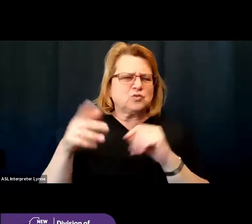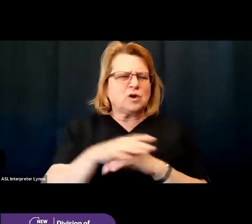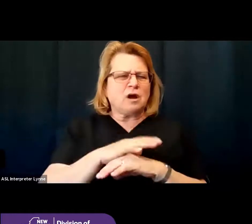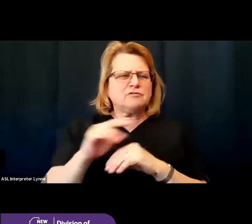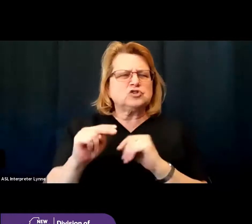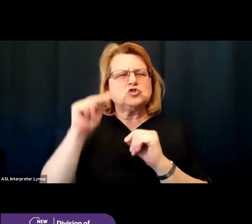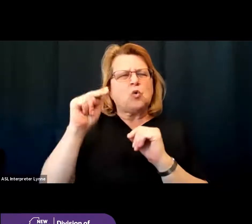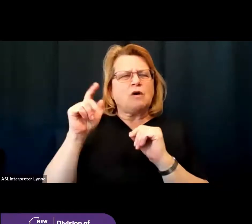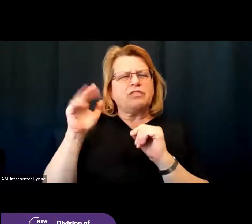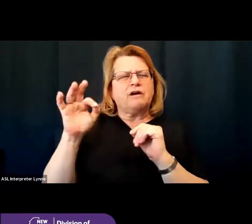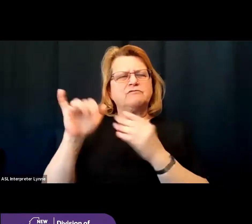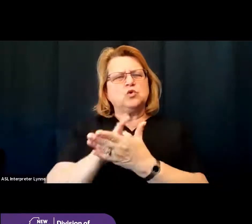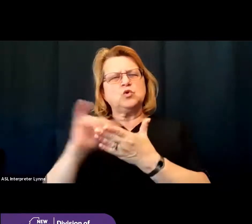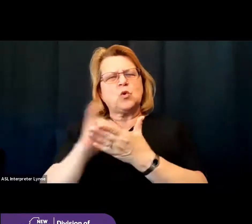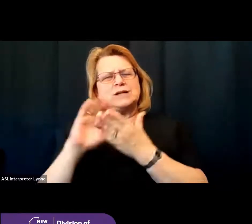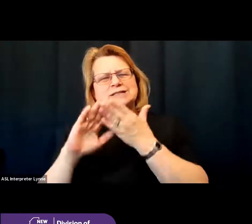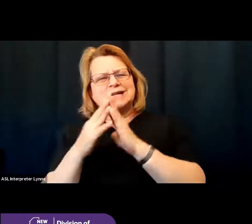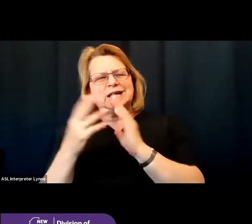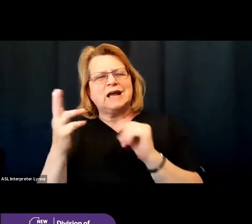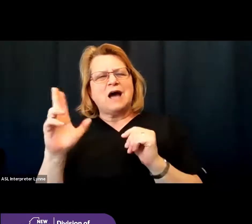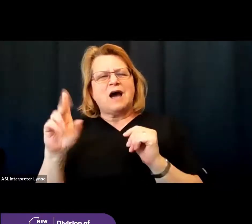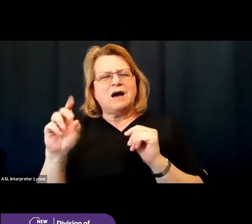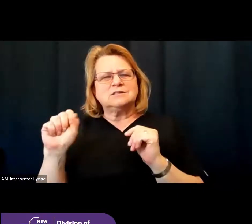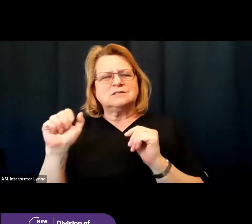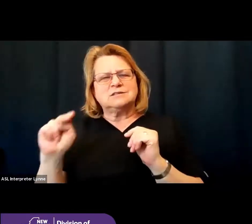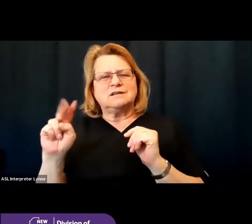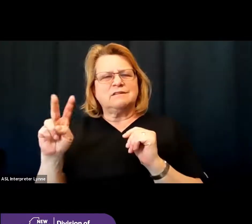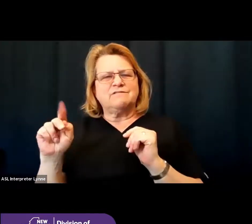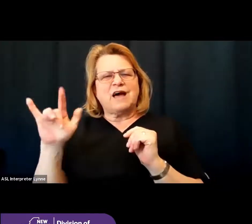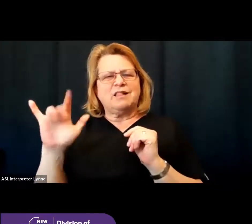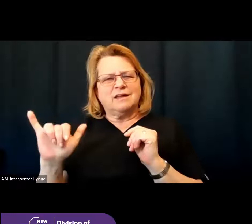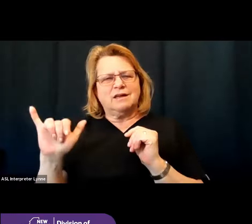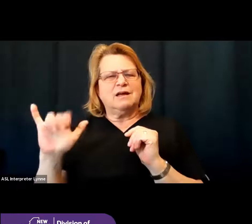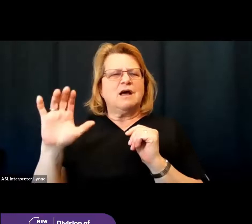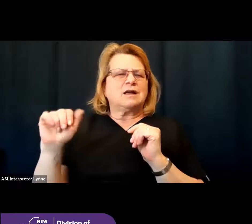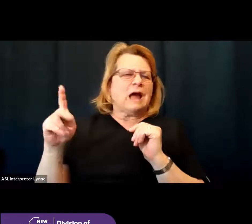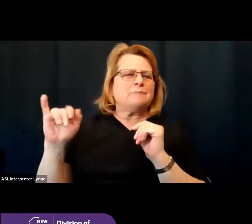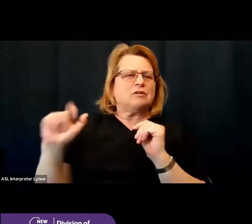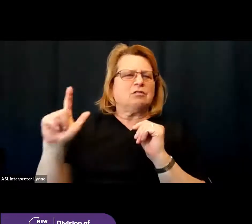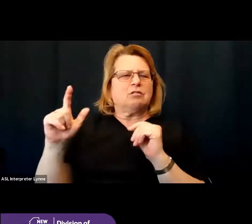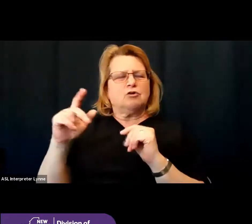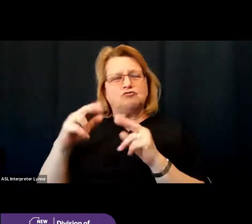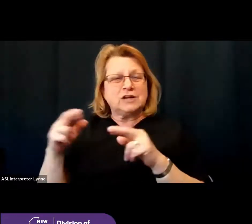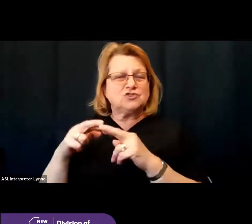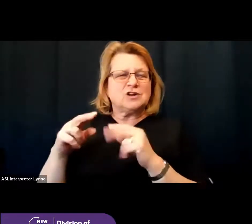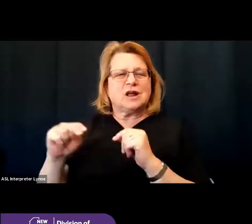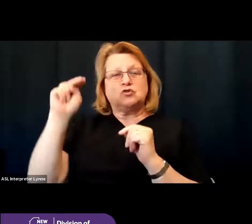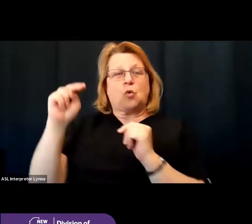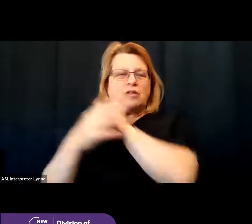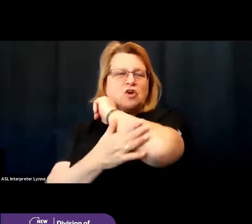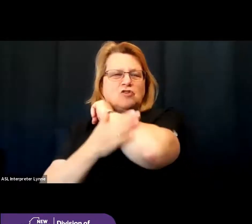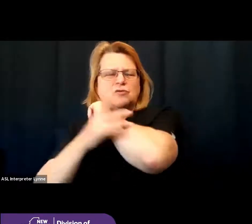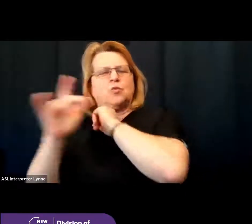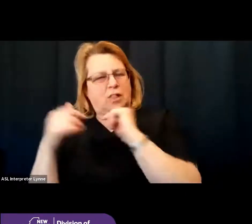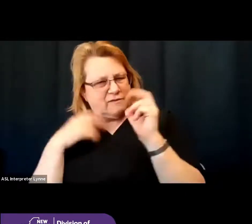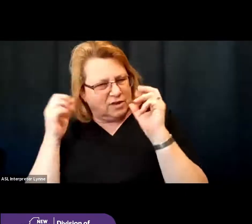York City, which would be Hudson Valley, the Capital Region, and North Country, where we're going to have an educational presentation about